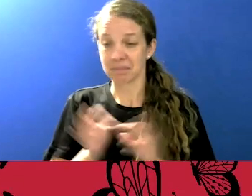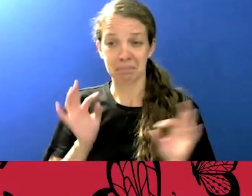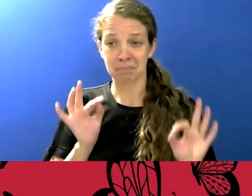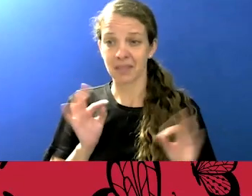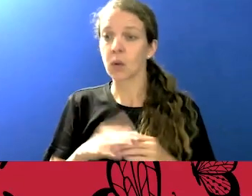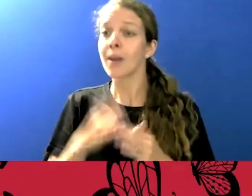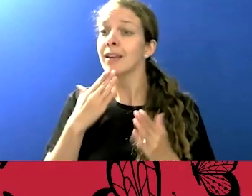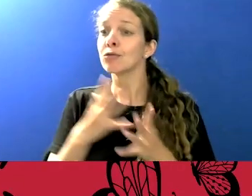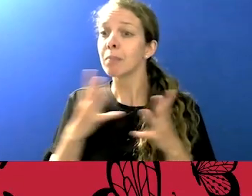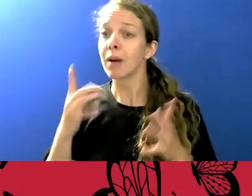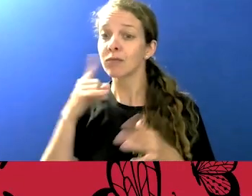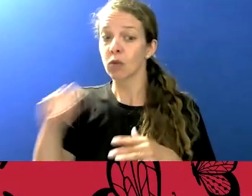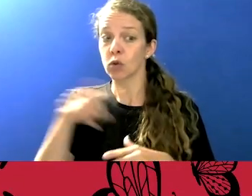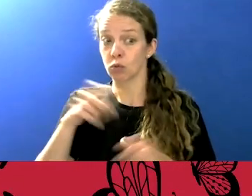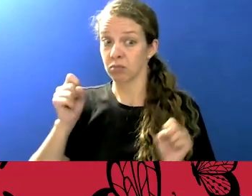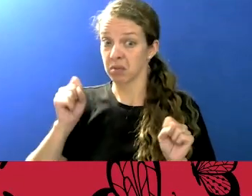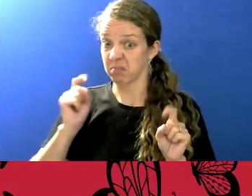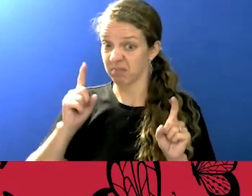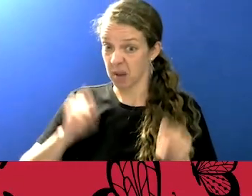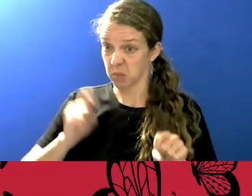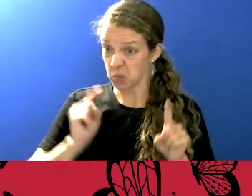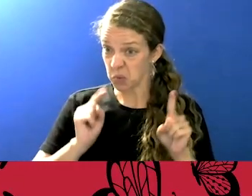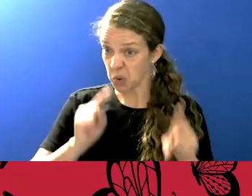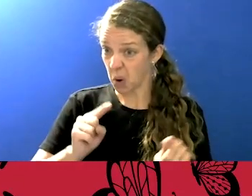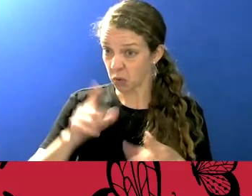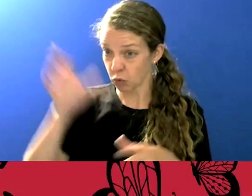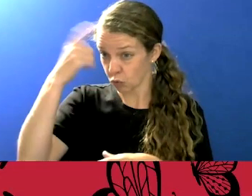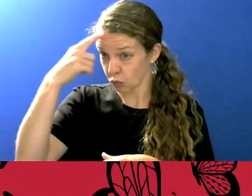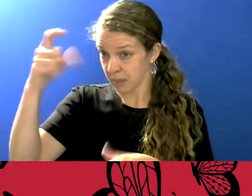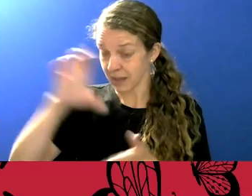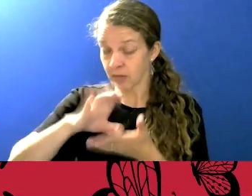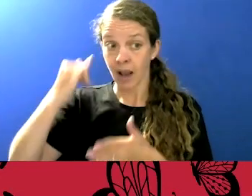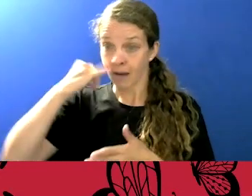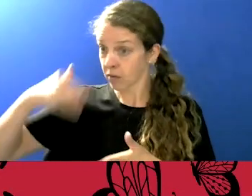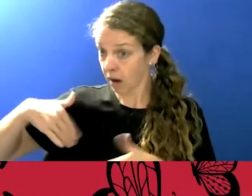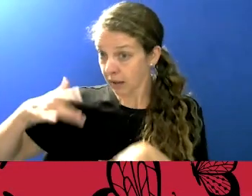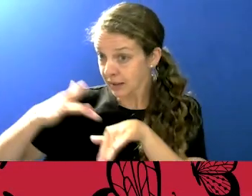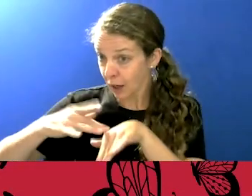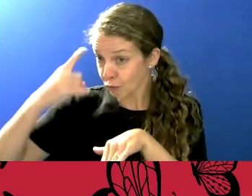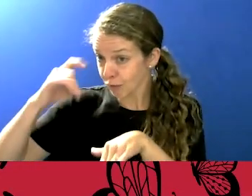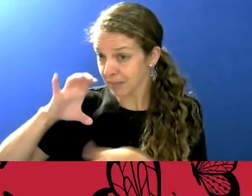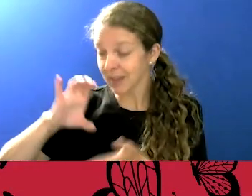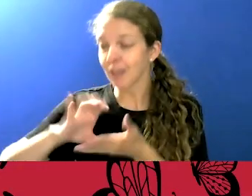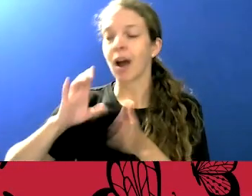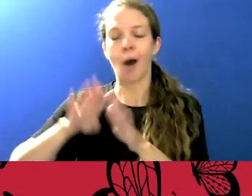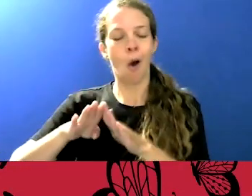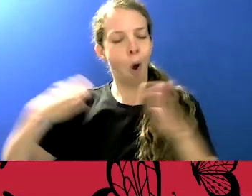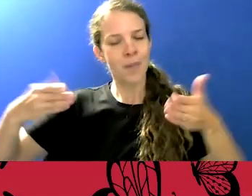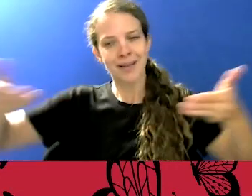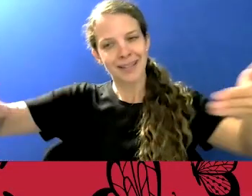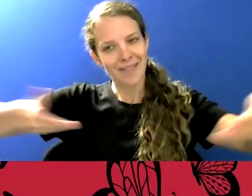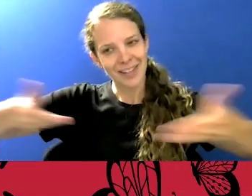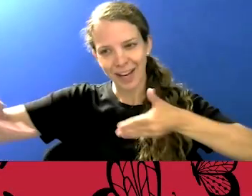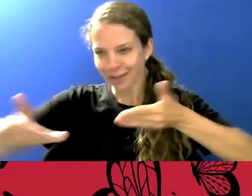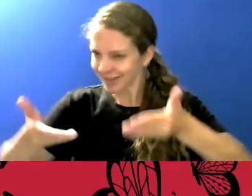thank you so much for those that have been able to go to the Dream Center, and those who have not been to the Dream Center, I open an invitation to